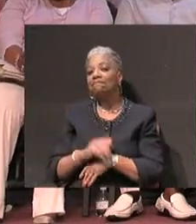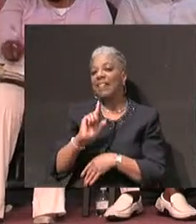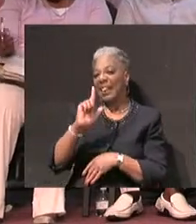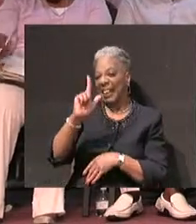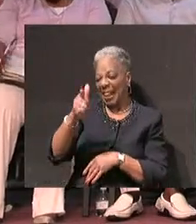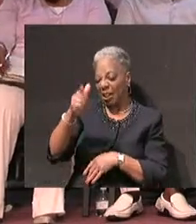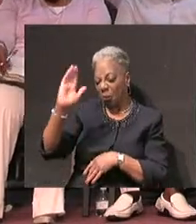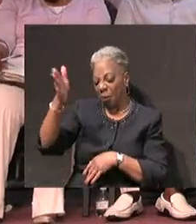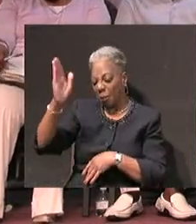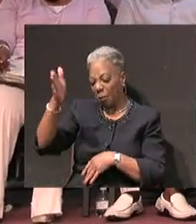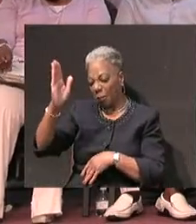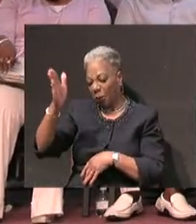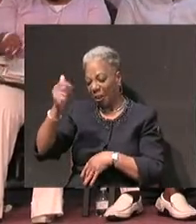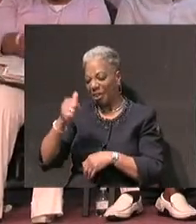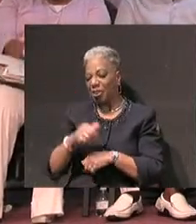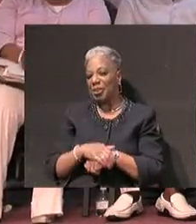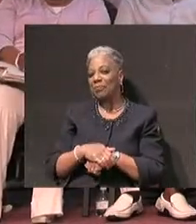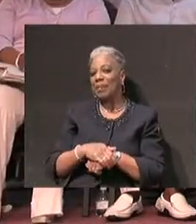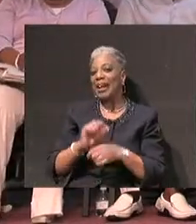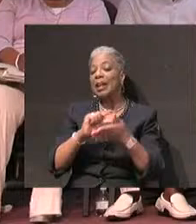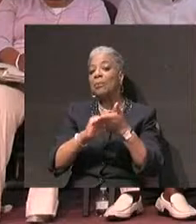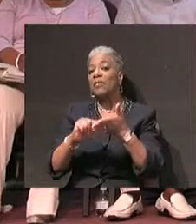He said to them, verse 25,